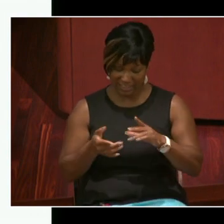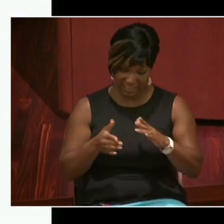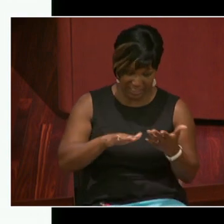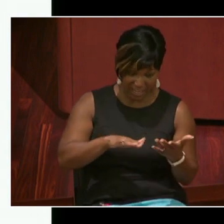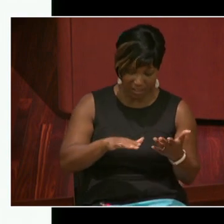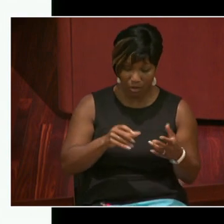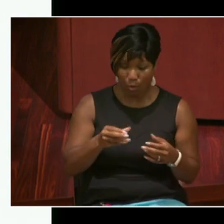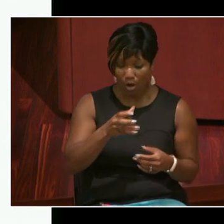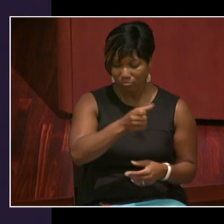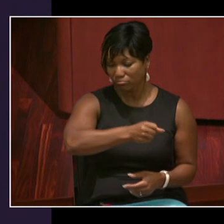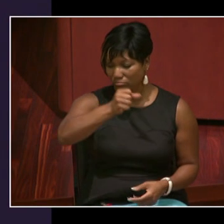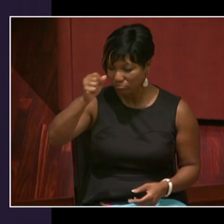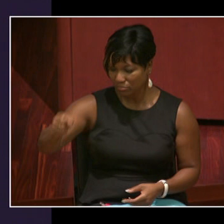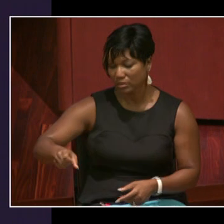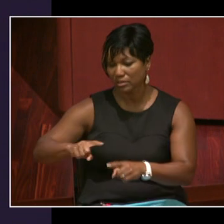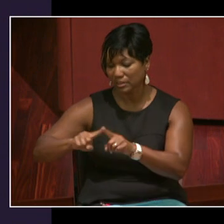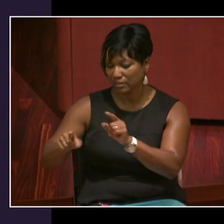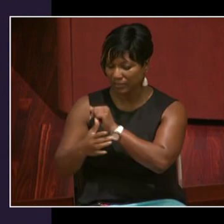so on.